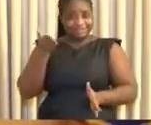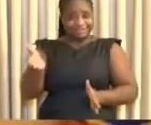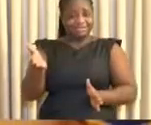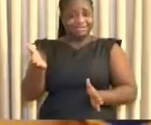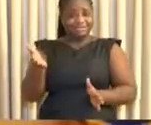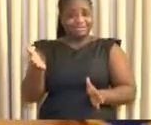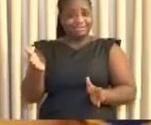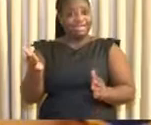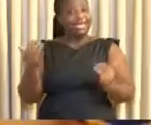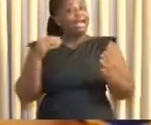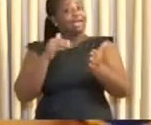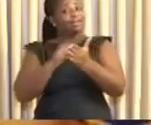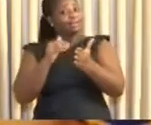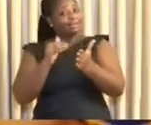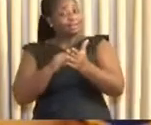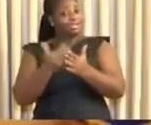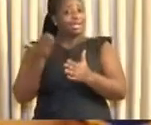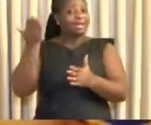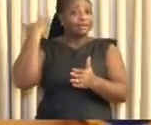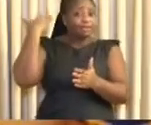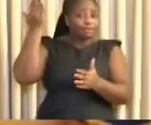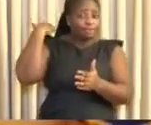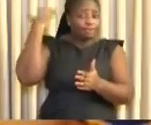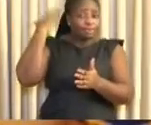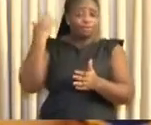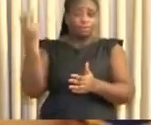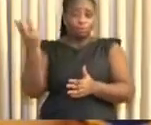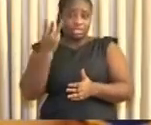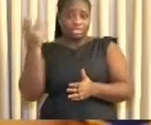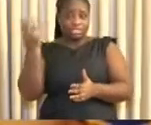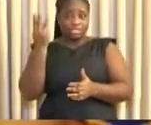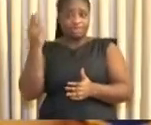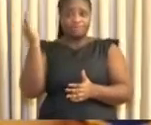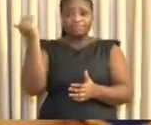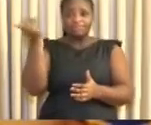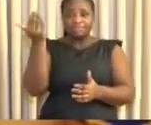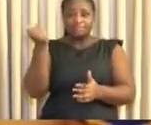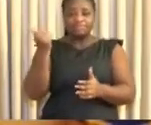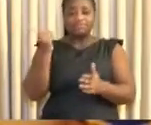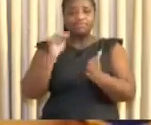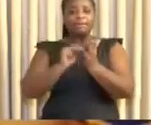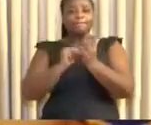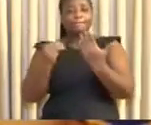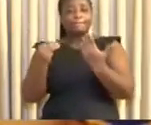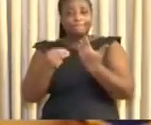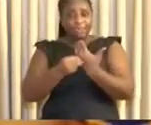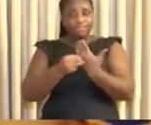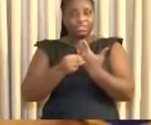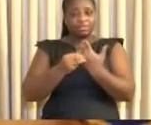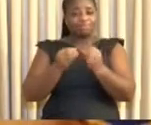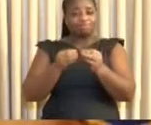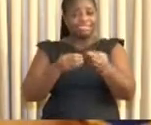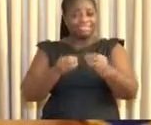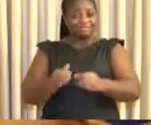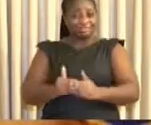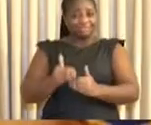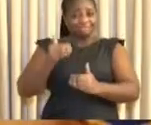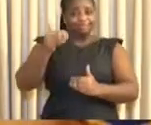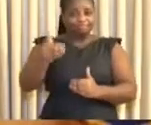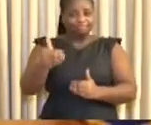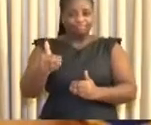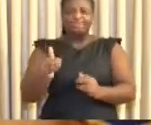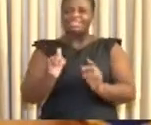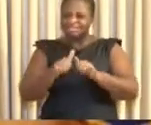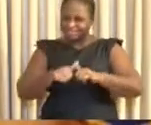doubt, the earlier measures announced on Wednesday, 15th March, which have been extended, are still very much